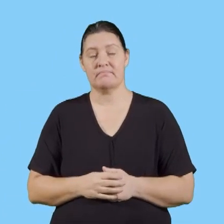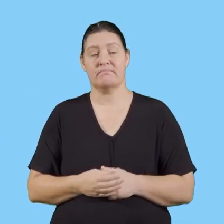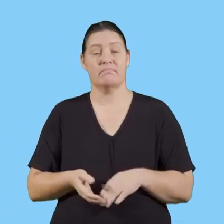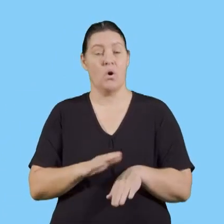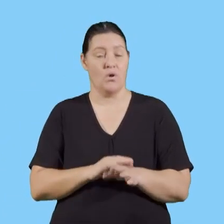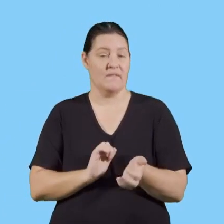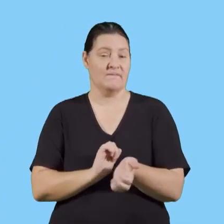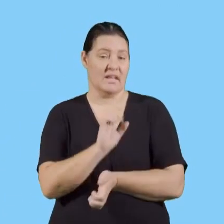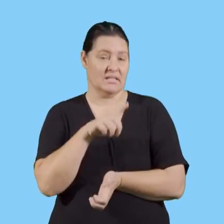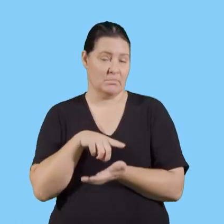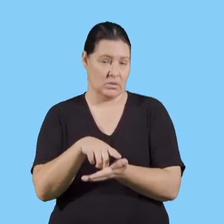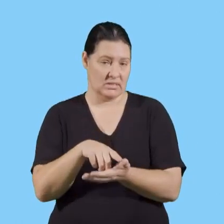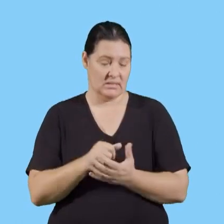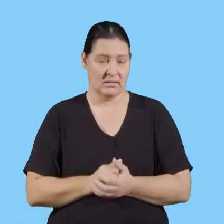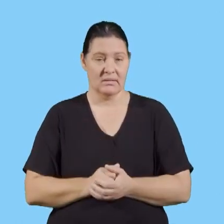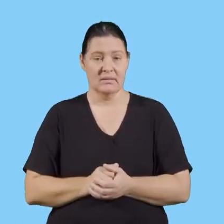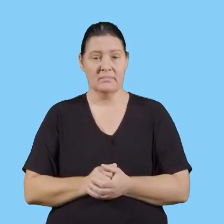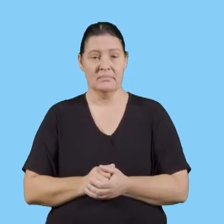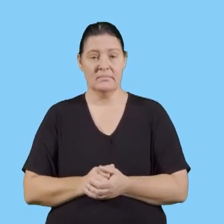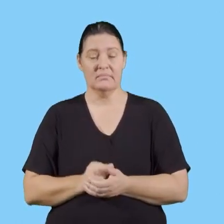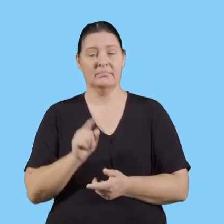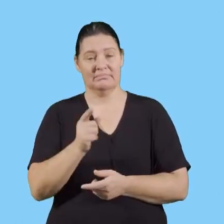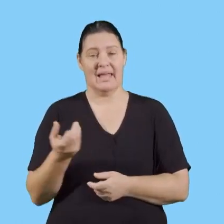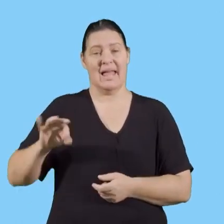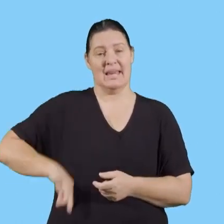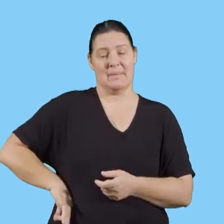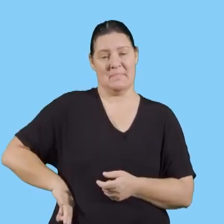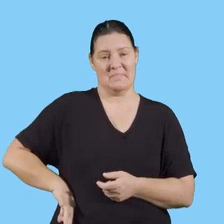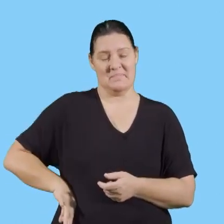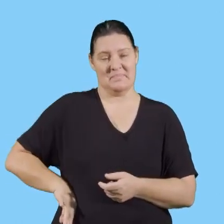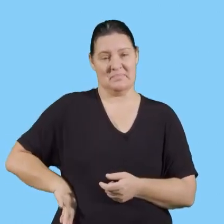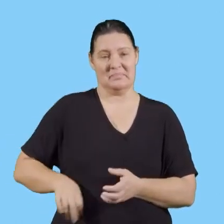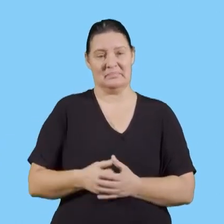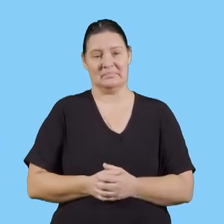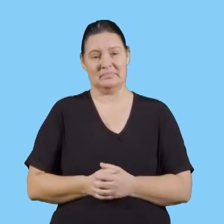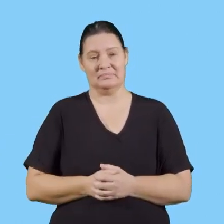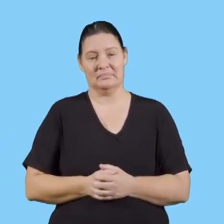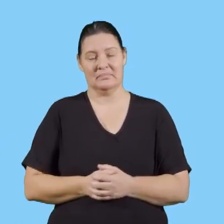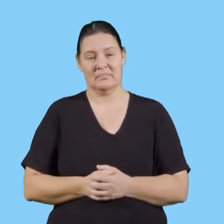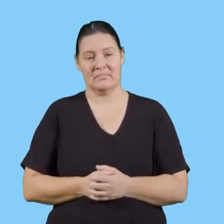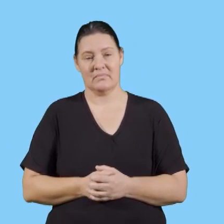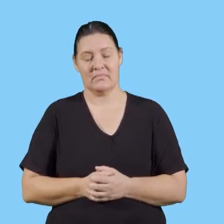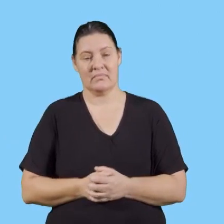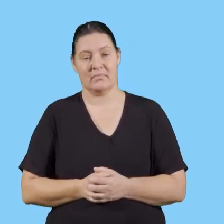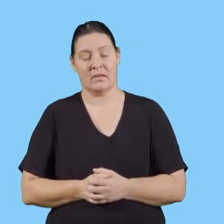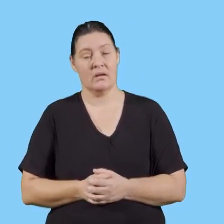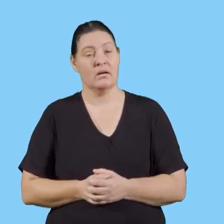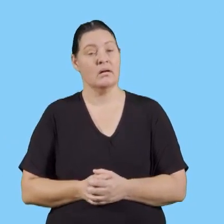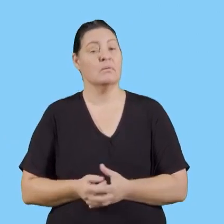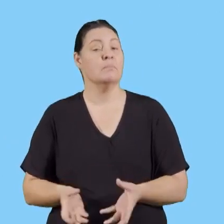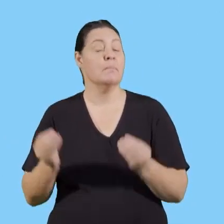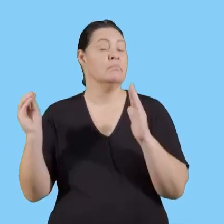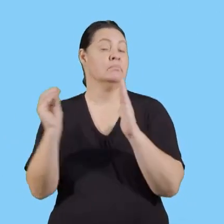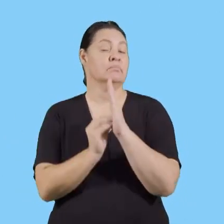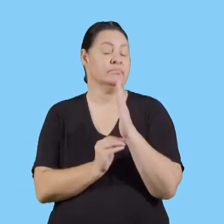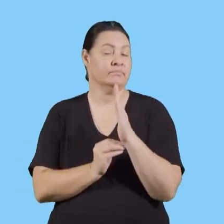on fixed deposit. This is an income now. This is income. And once we are